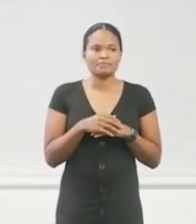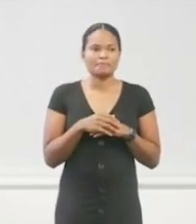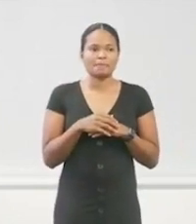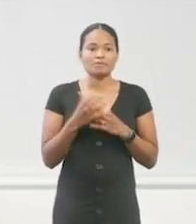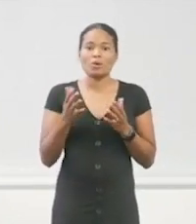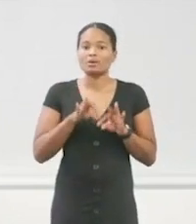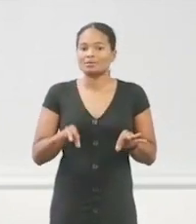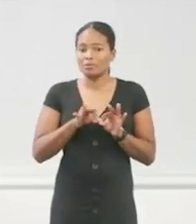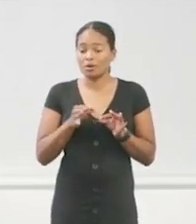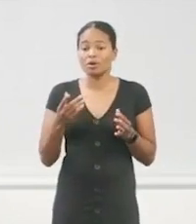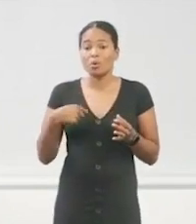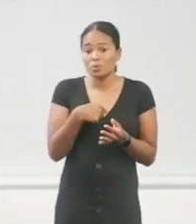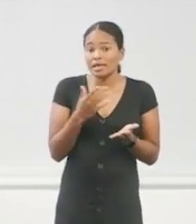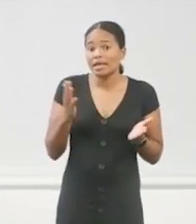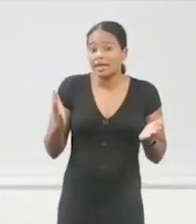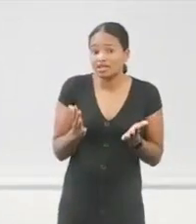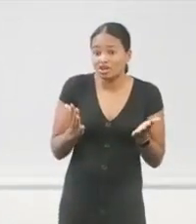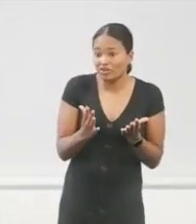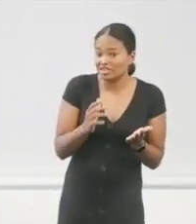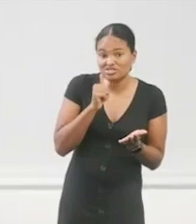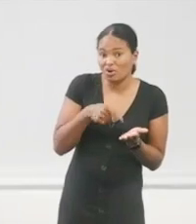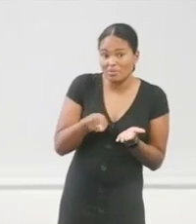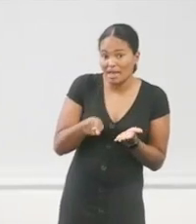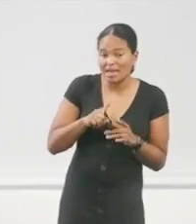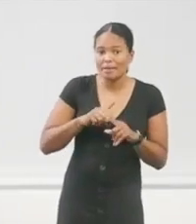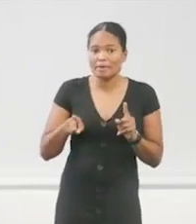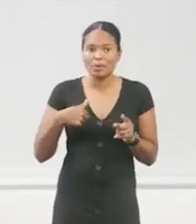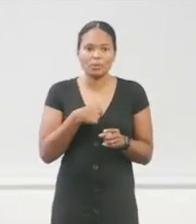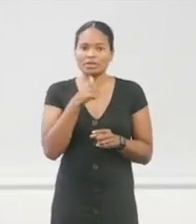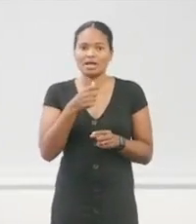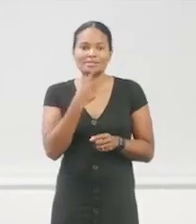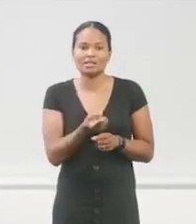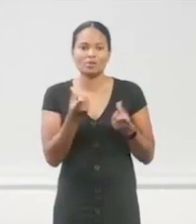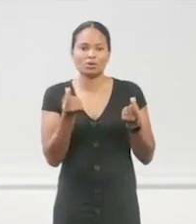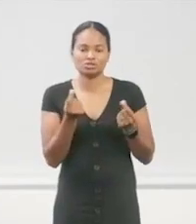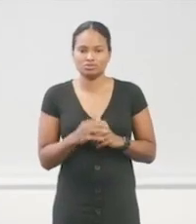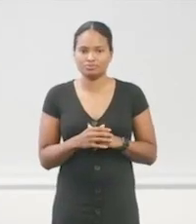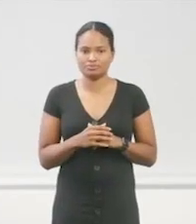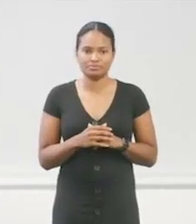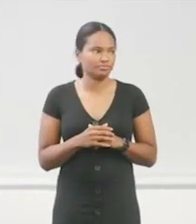may encourage, let's not tell people what to do, right?